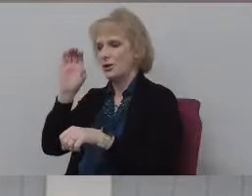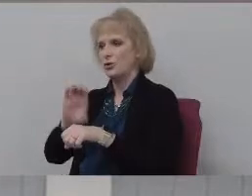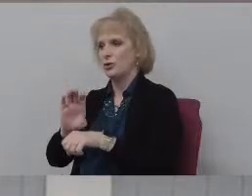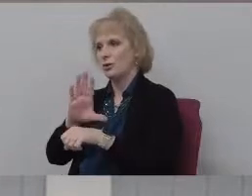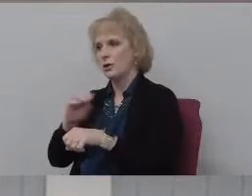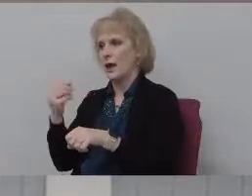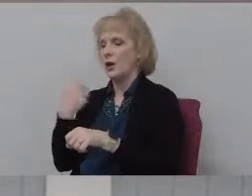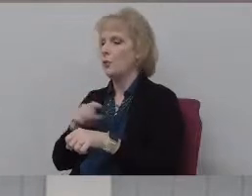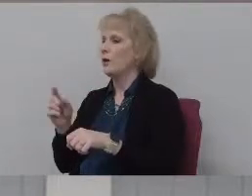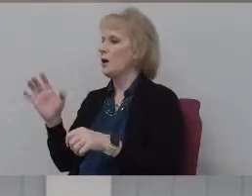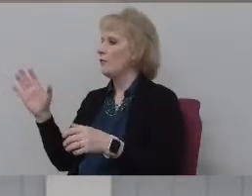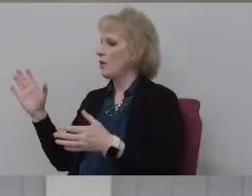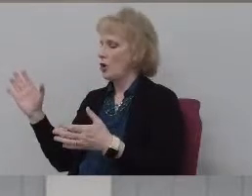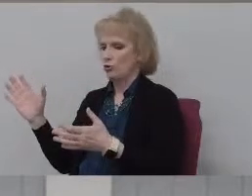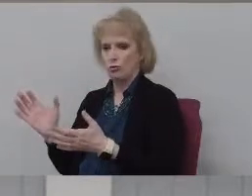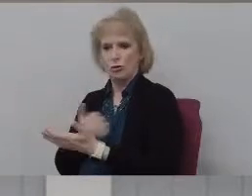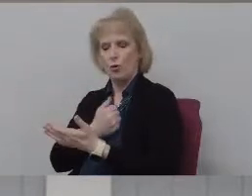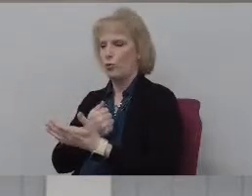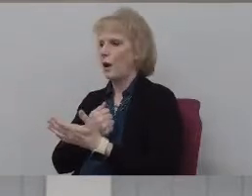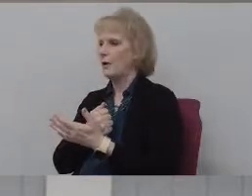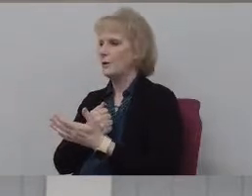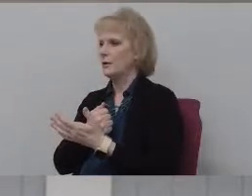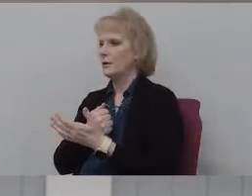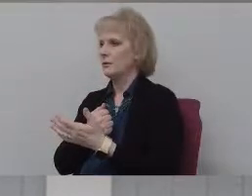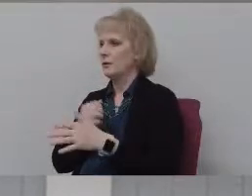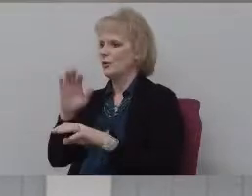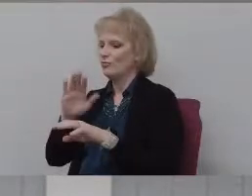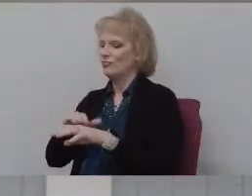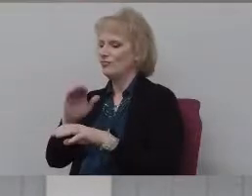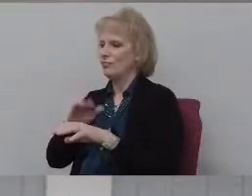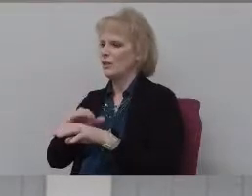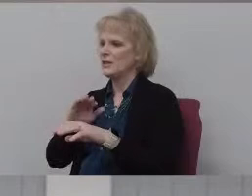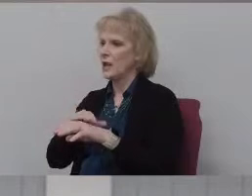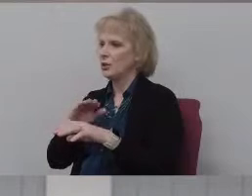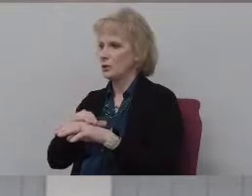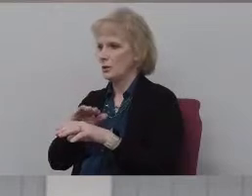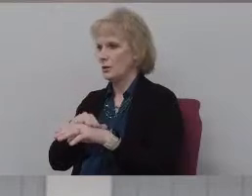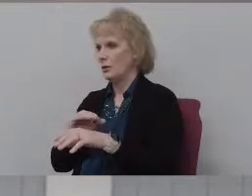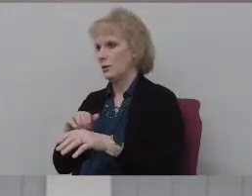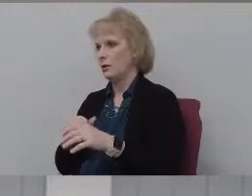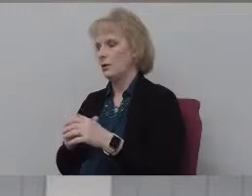We have no right to lay our grubby little paws on it.